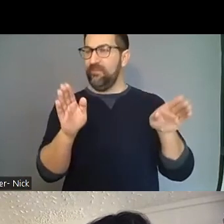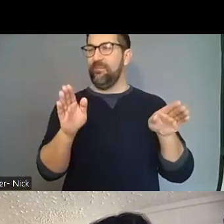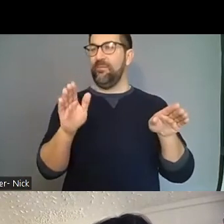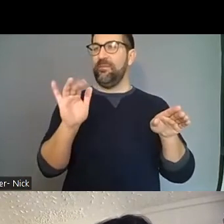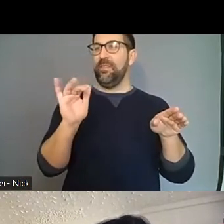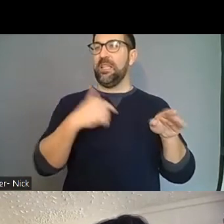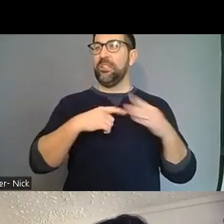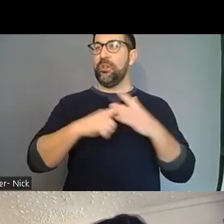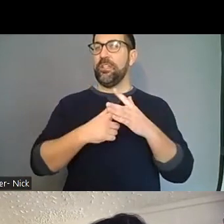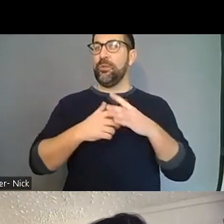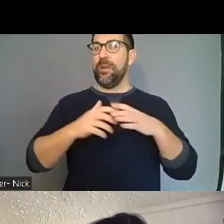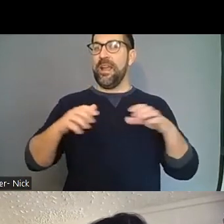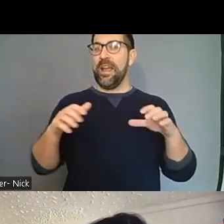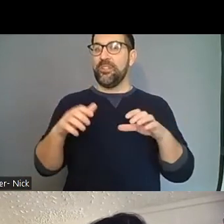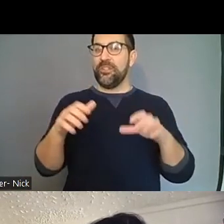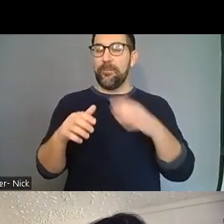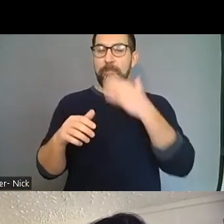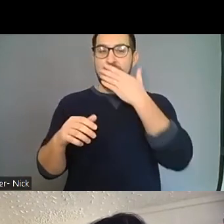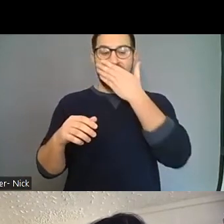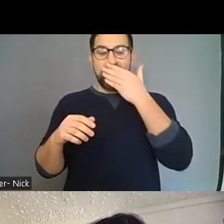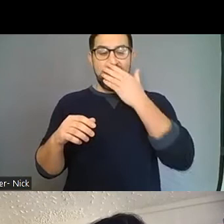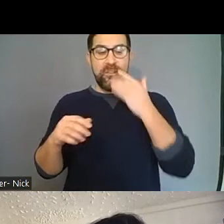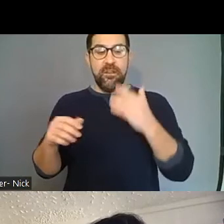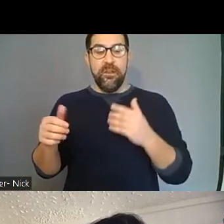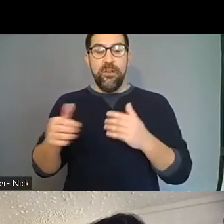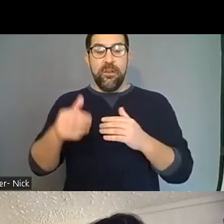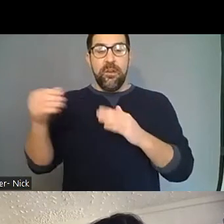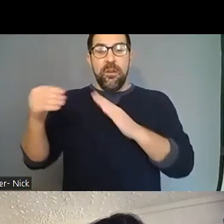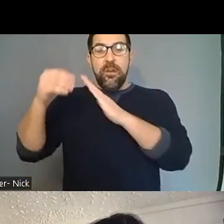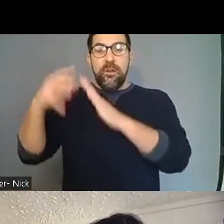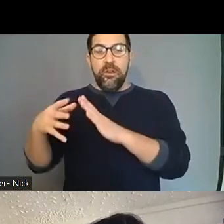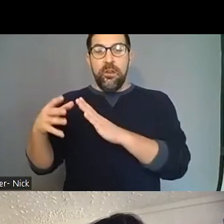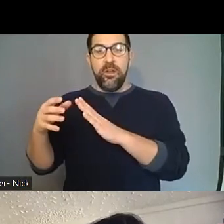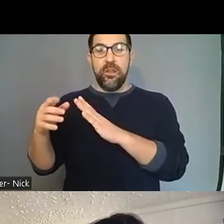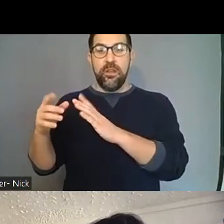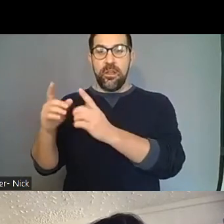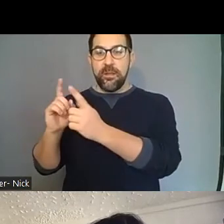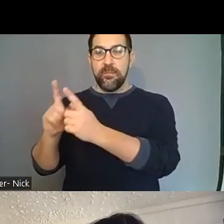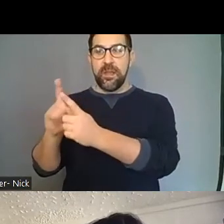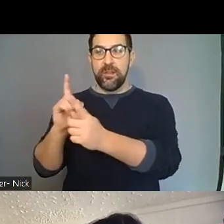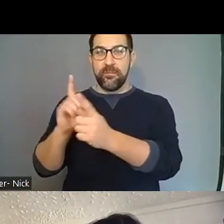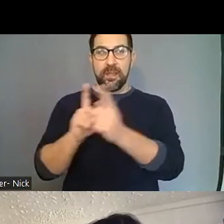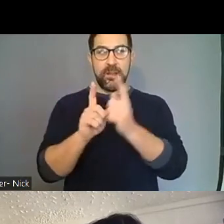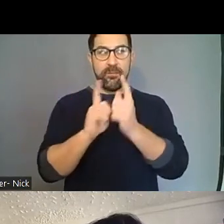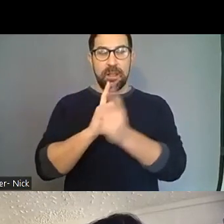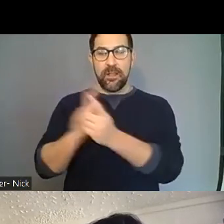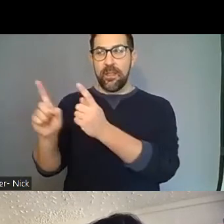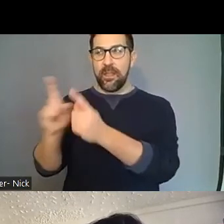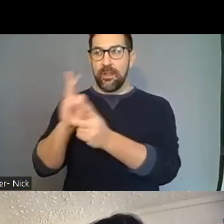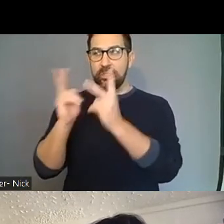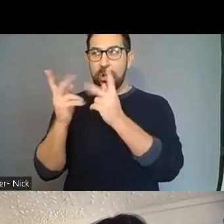action. And then after meeting other students and sort of seeing what worked and what didn't